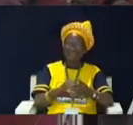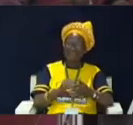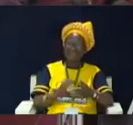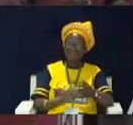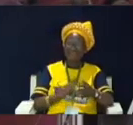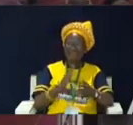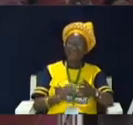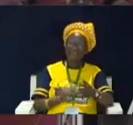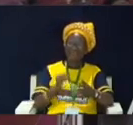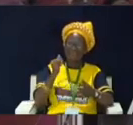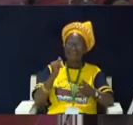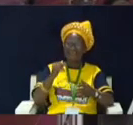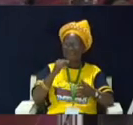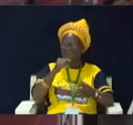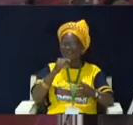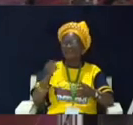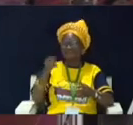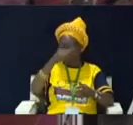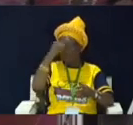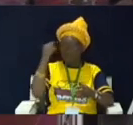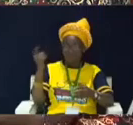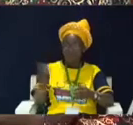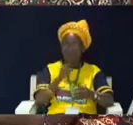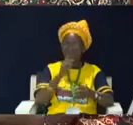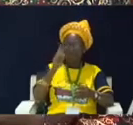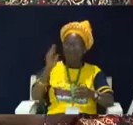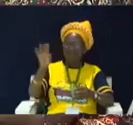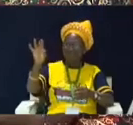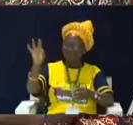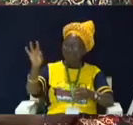Somebody is going to dance more like that tonight.